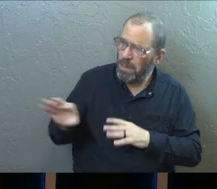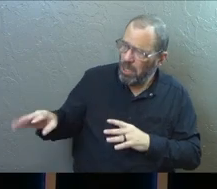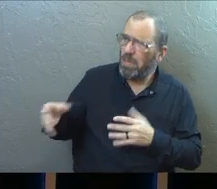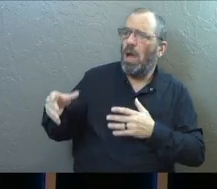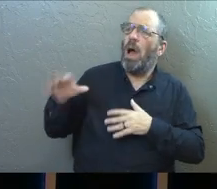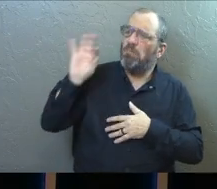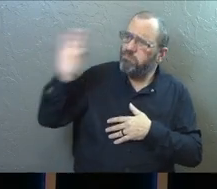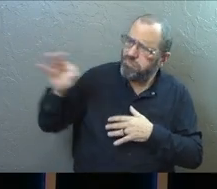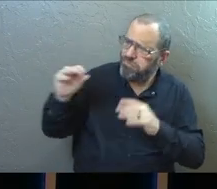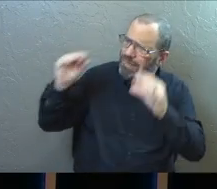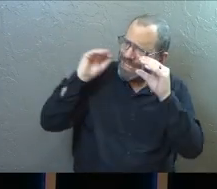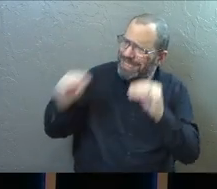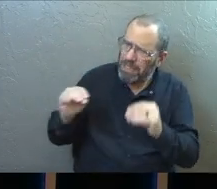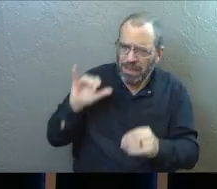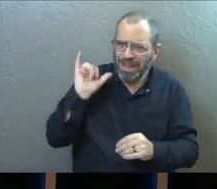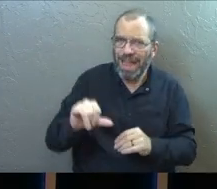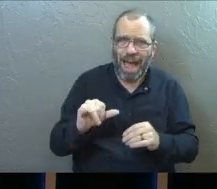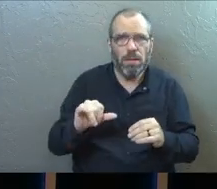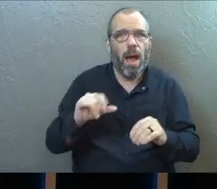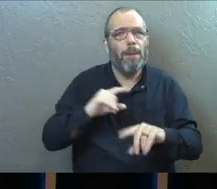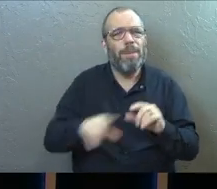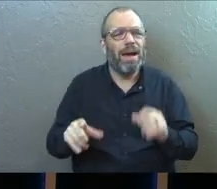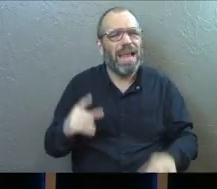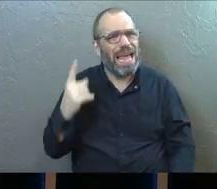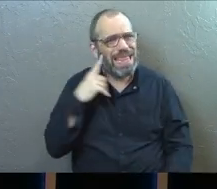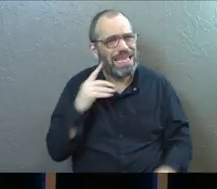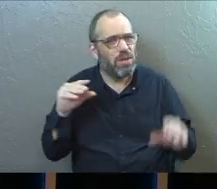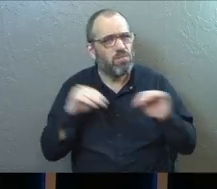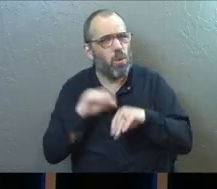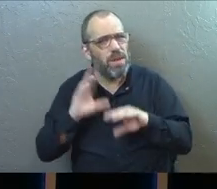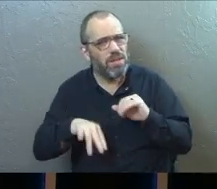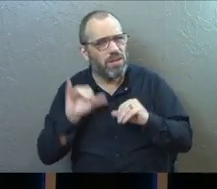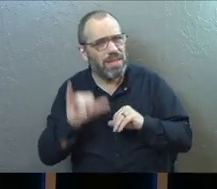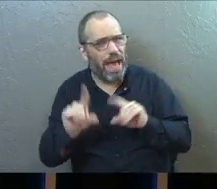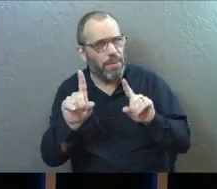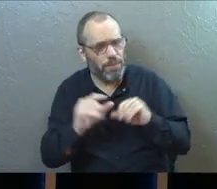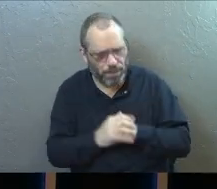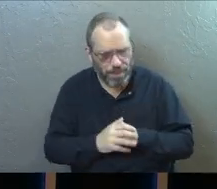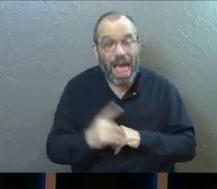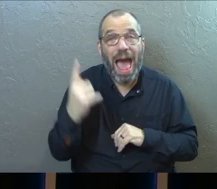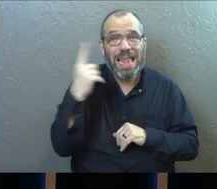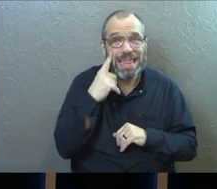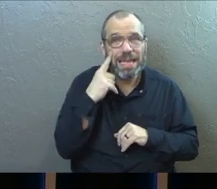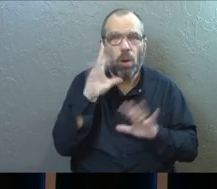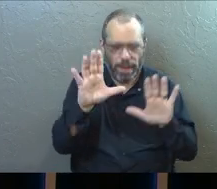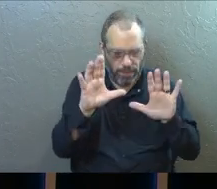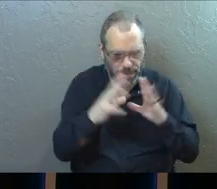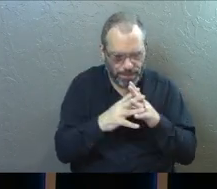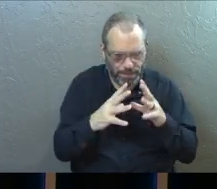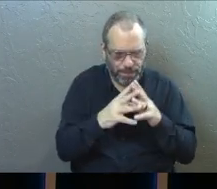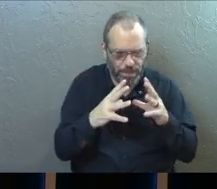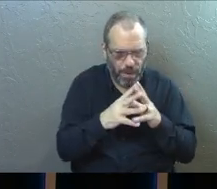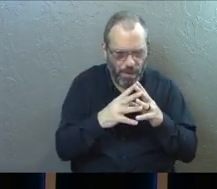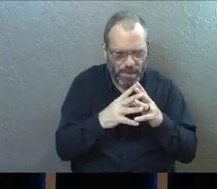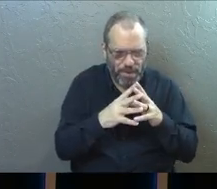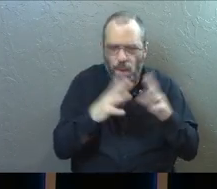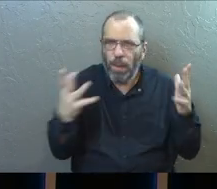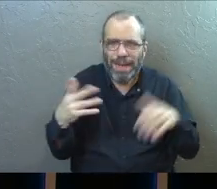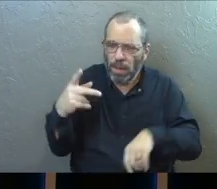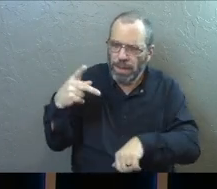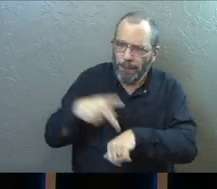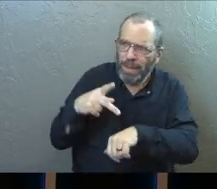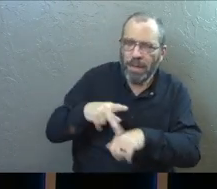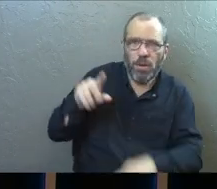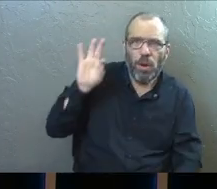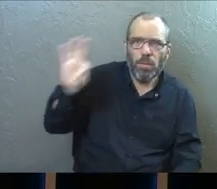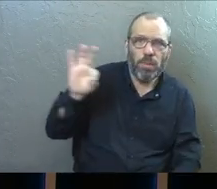and talking to recognize that as well. But I think there's more. I think we have to keep moving forward, because of what else Peter